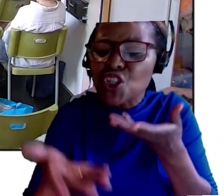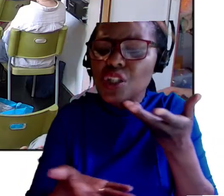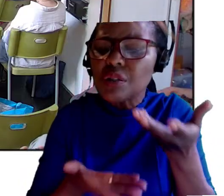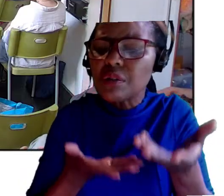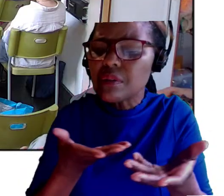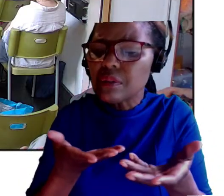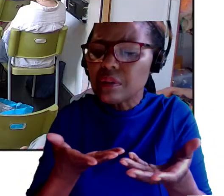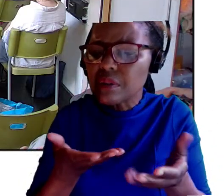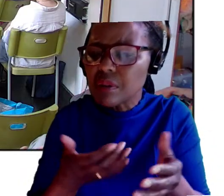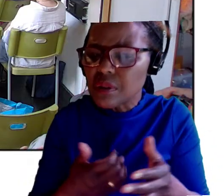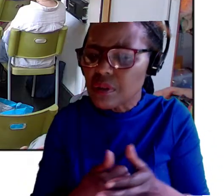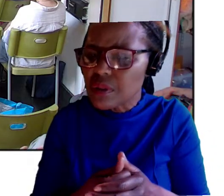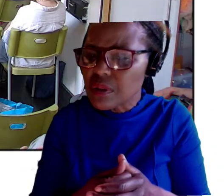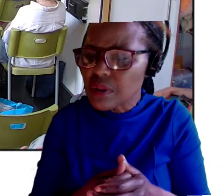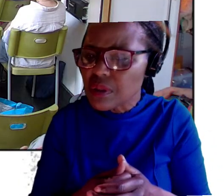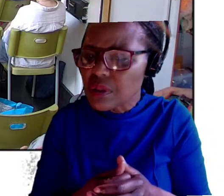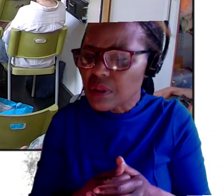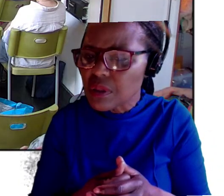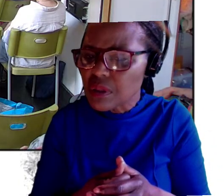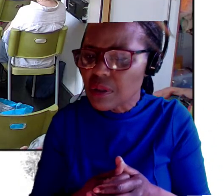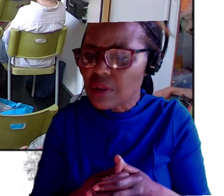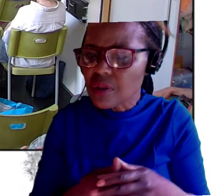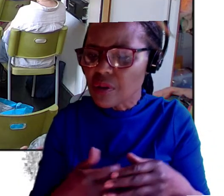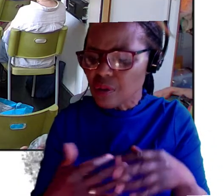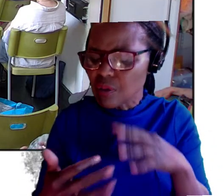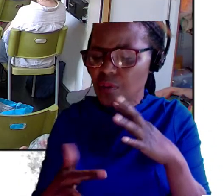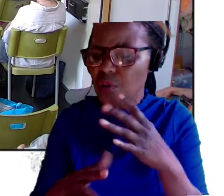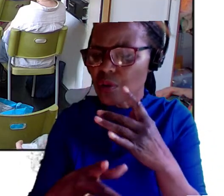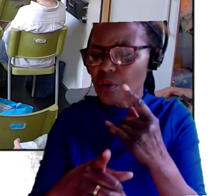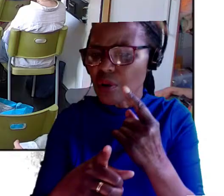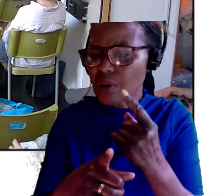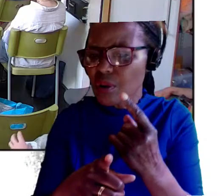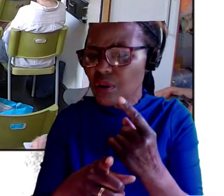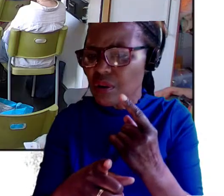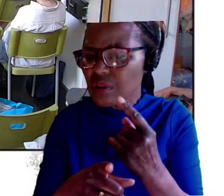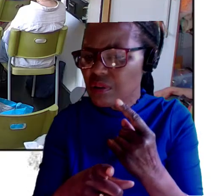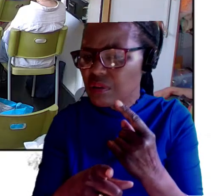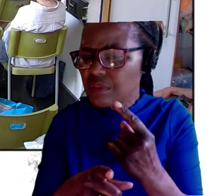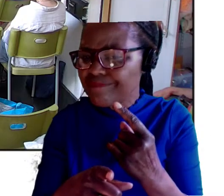only be in one place at a time. Yeah. This could happen elsewhere. So it's